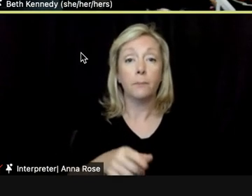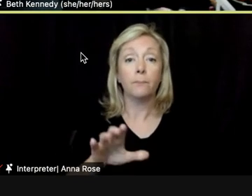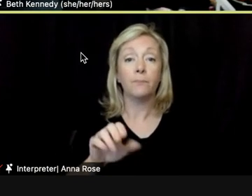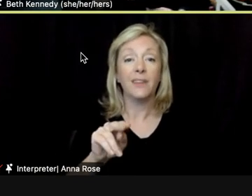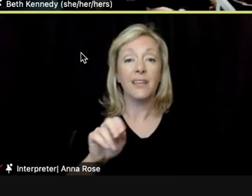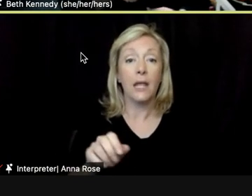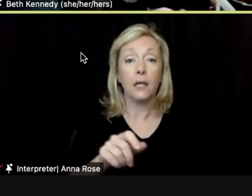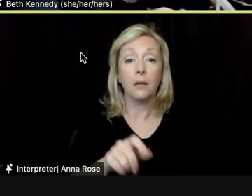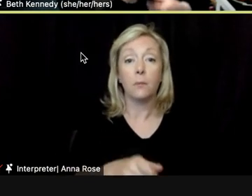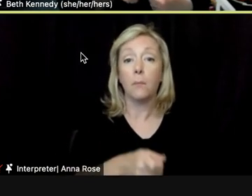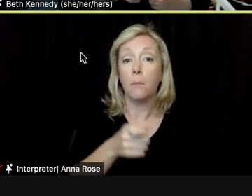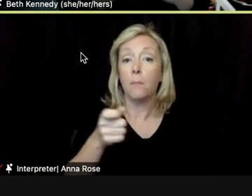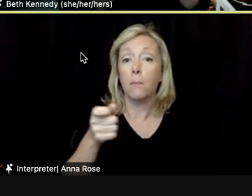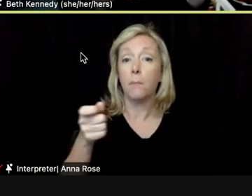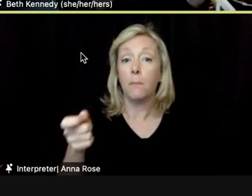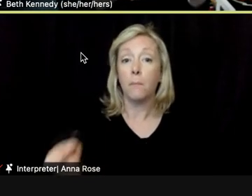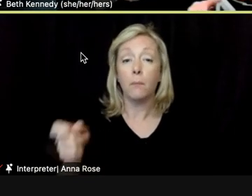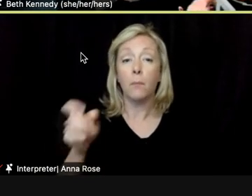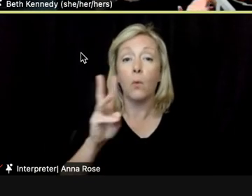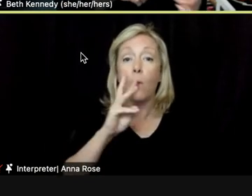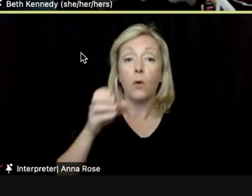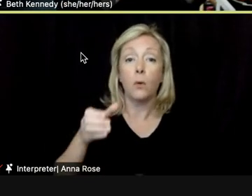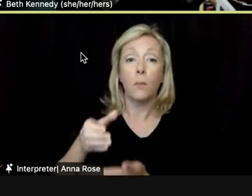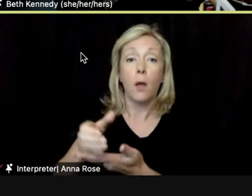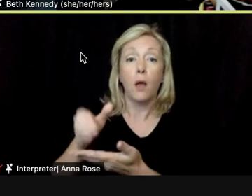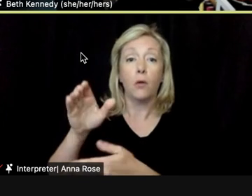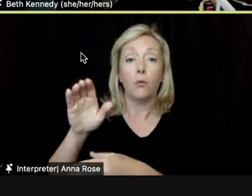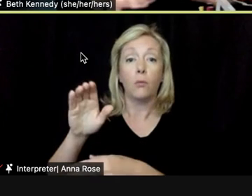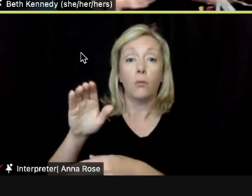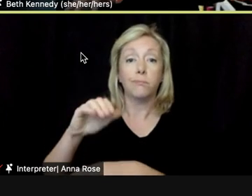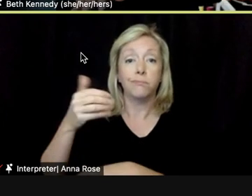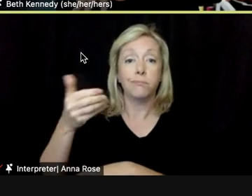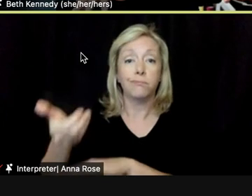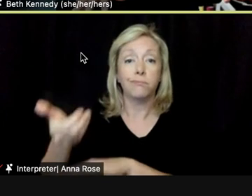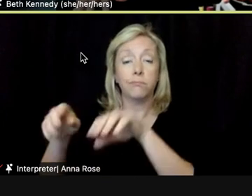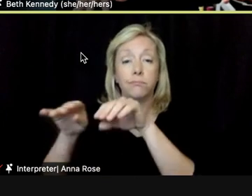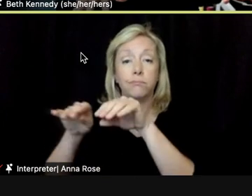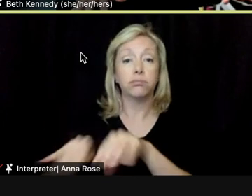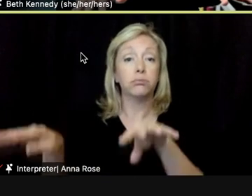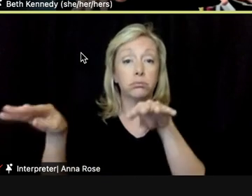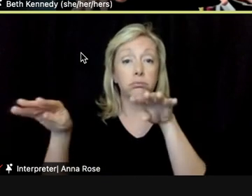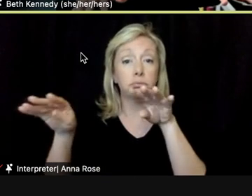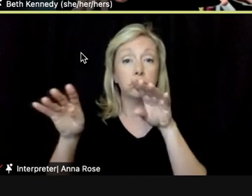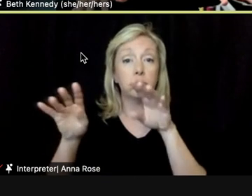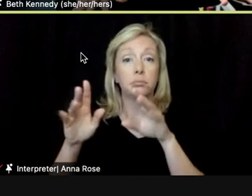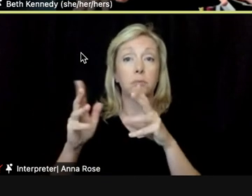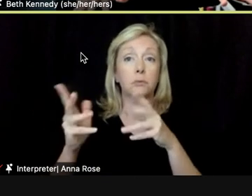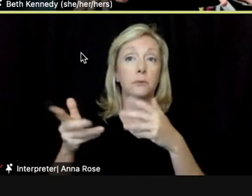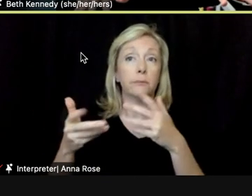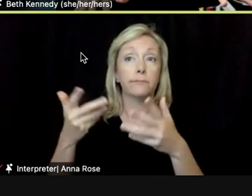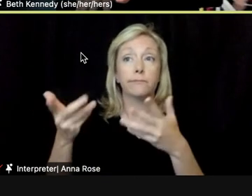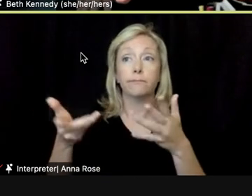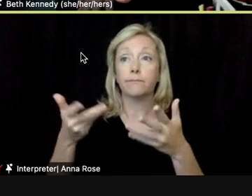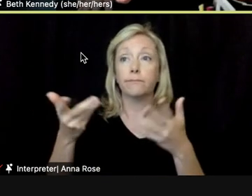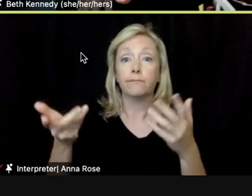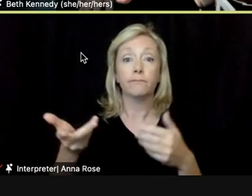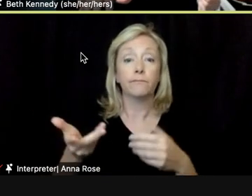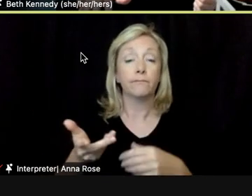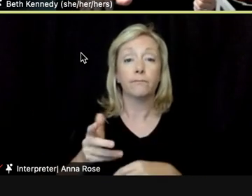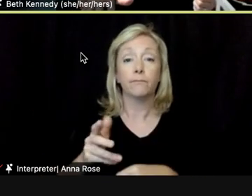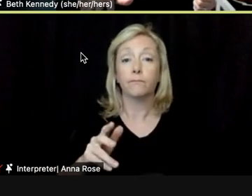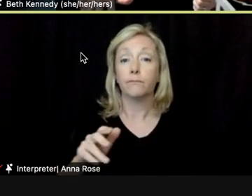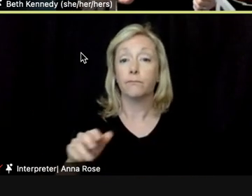knocks someone's water bottle. The water bottle dumps and it spills everywhere. And, it gets on